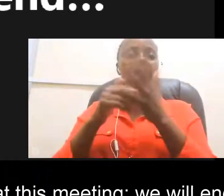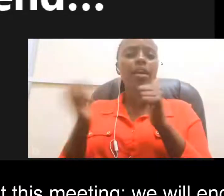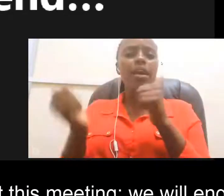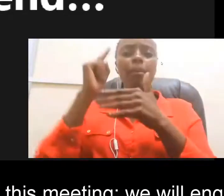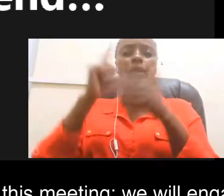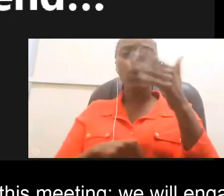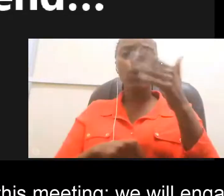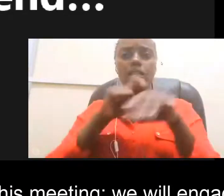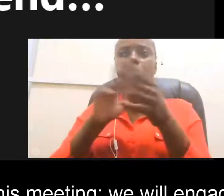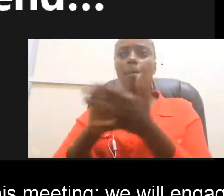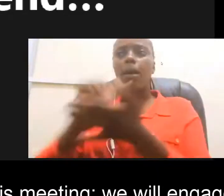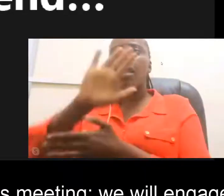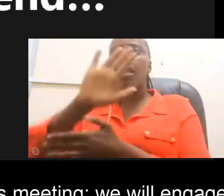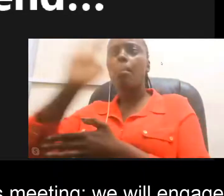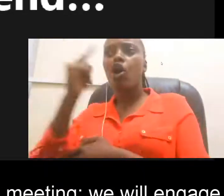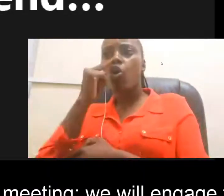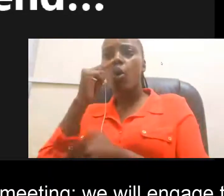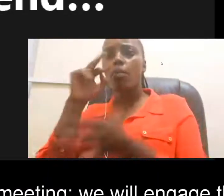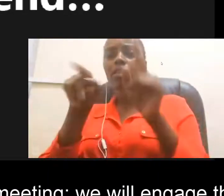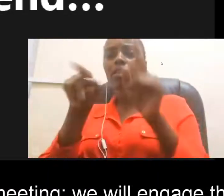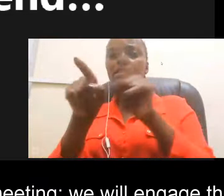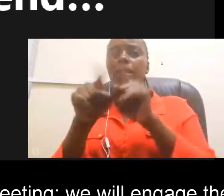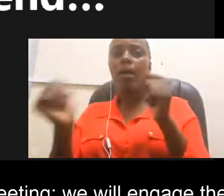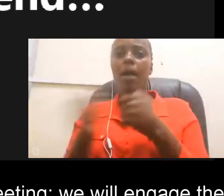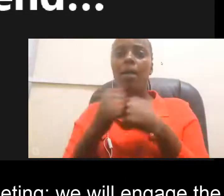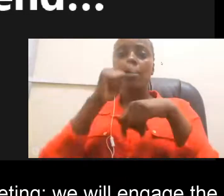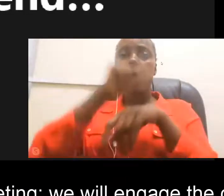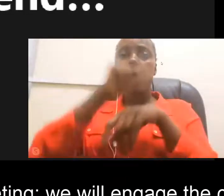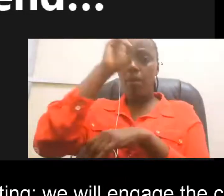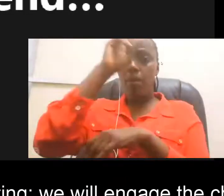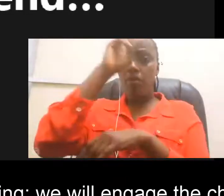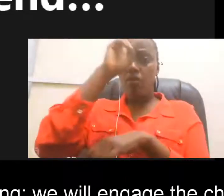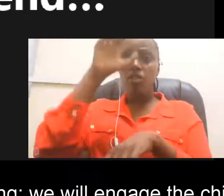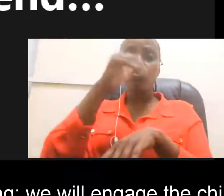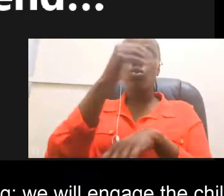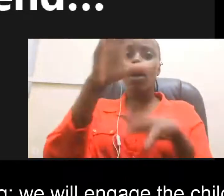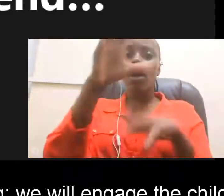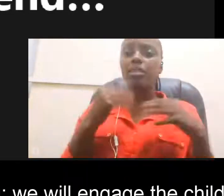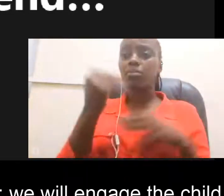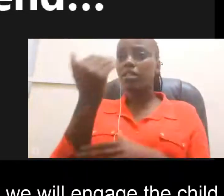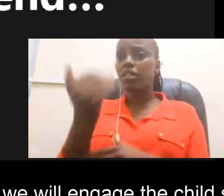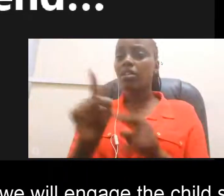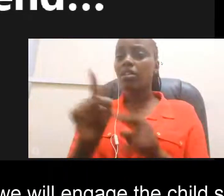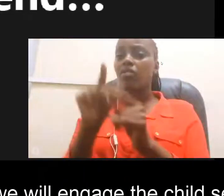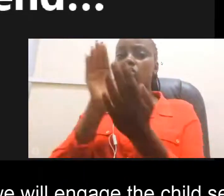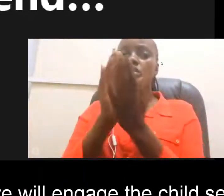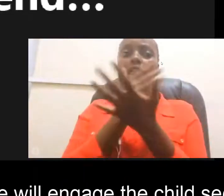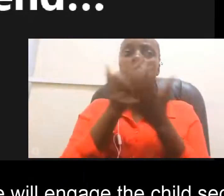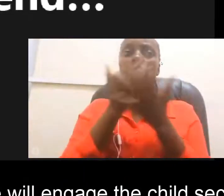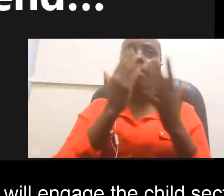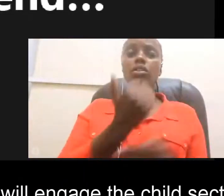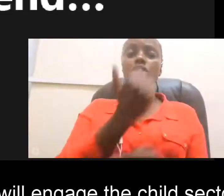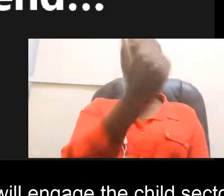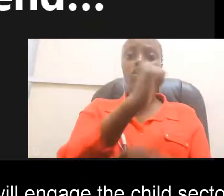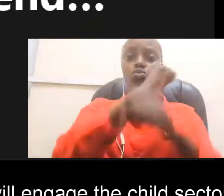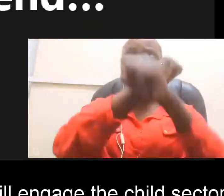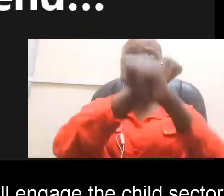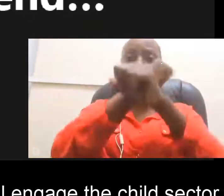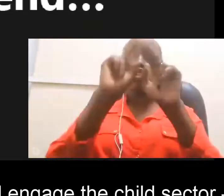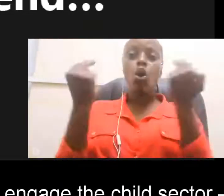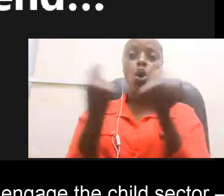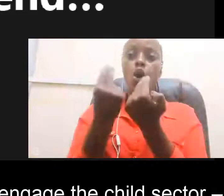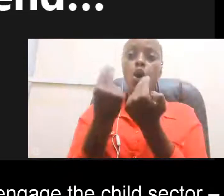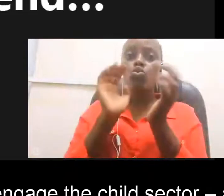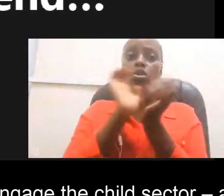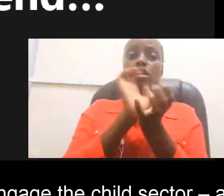back home? Now, the same thing is happening when police are told, do not receive any child, don't keep anyone in child protection unit or in the cells. A